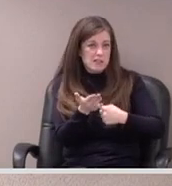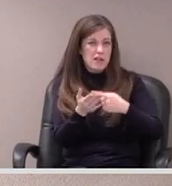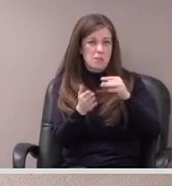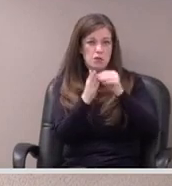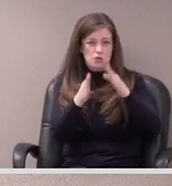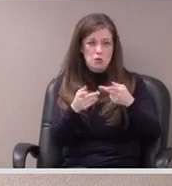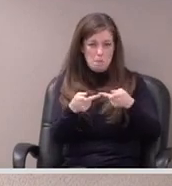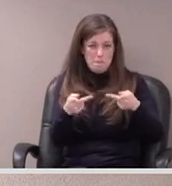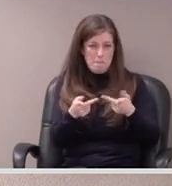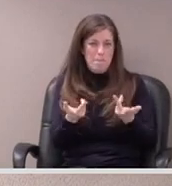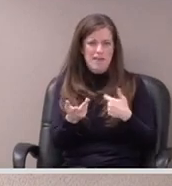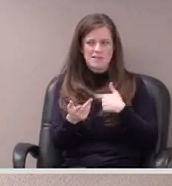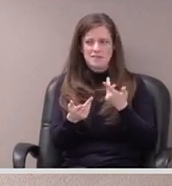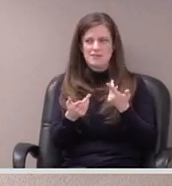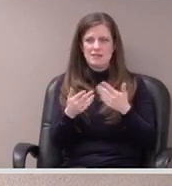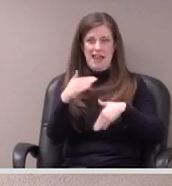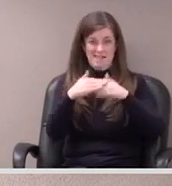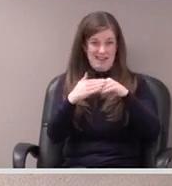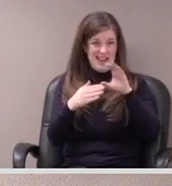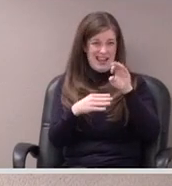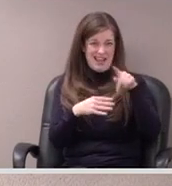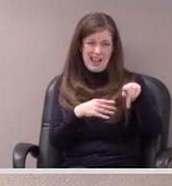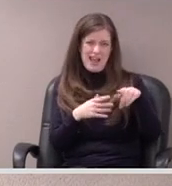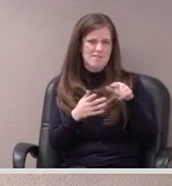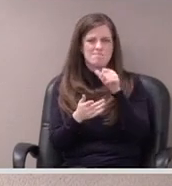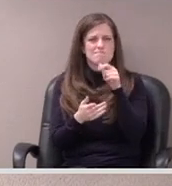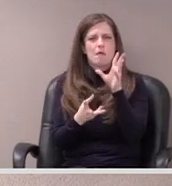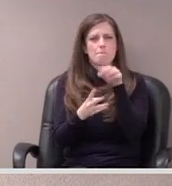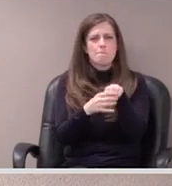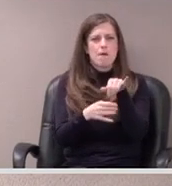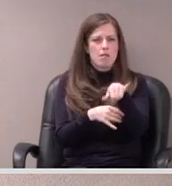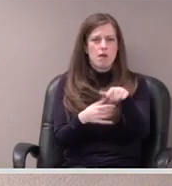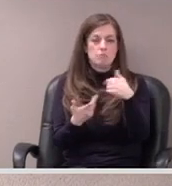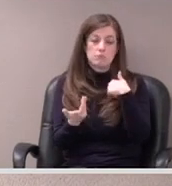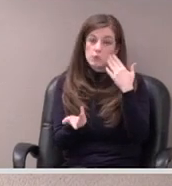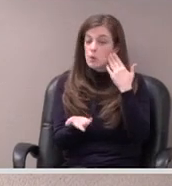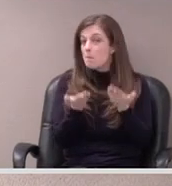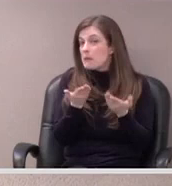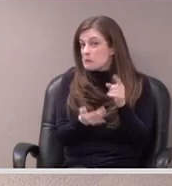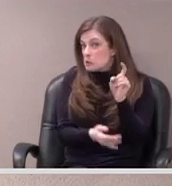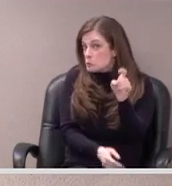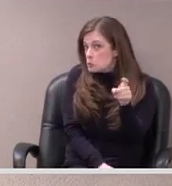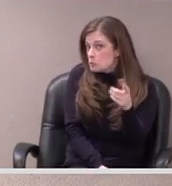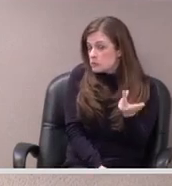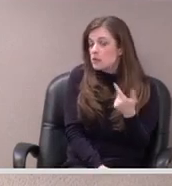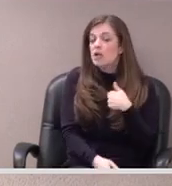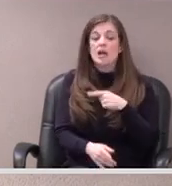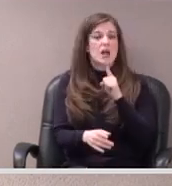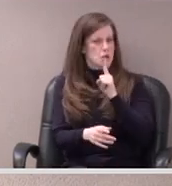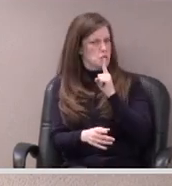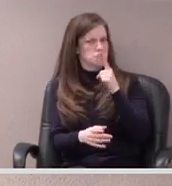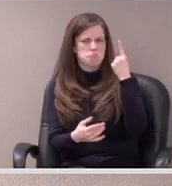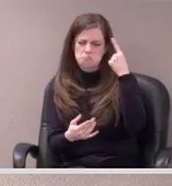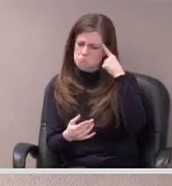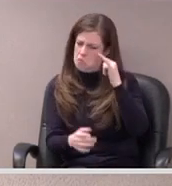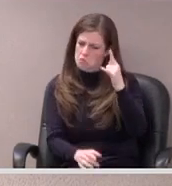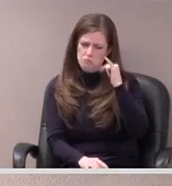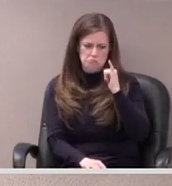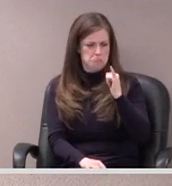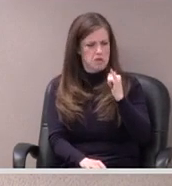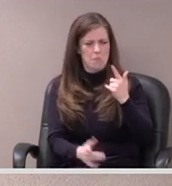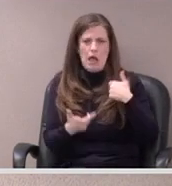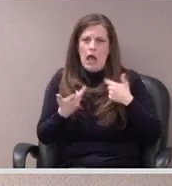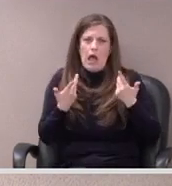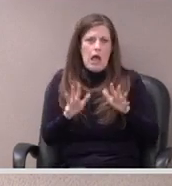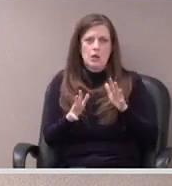assignment. Having caps on that really wasn't part of that discussion, but, maybe it should be. And I certainly agree. I would not